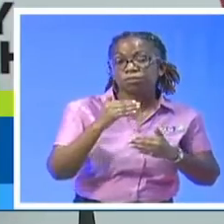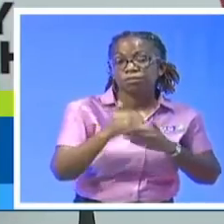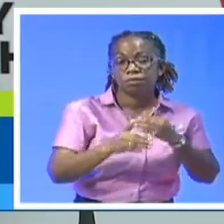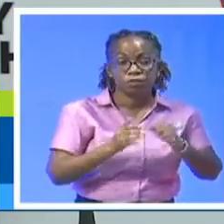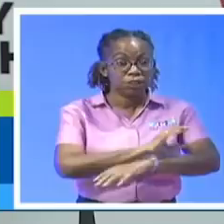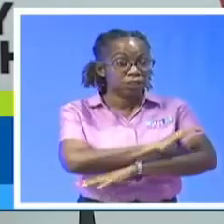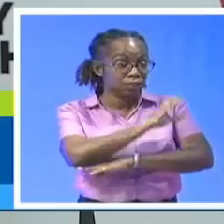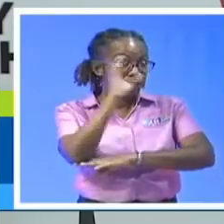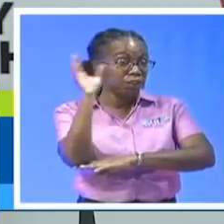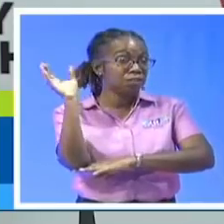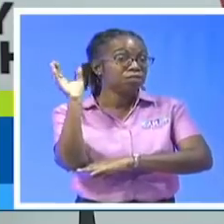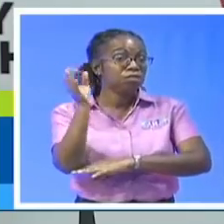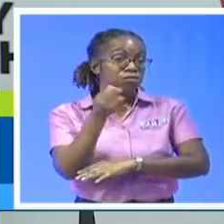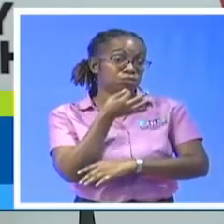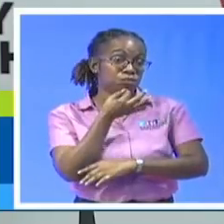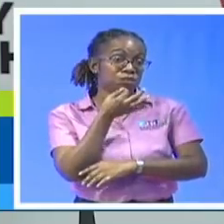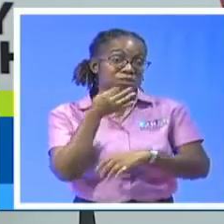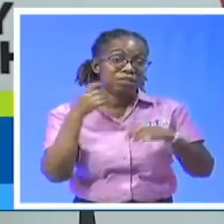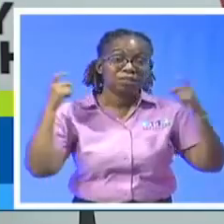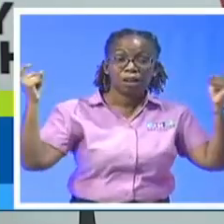season, a time of celebration,